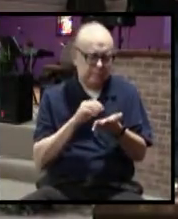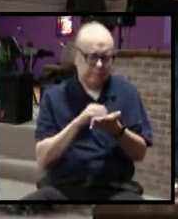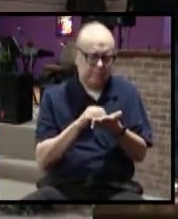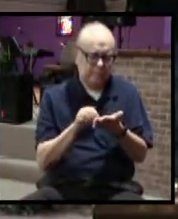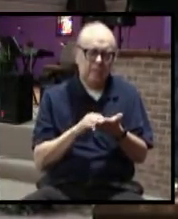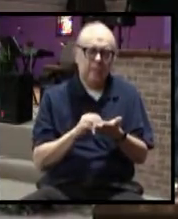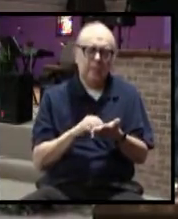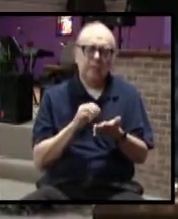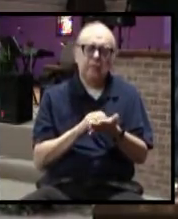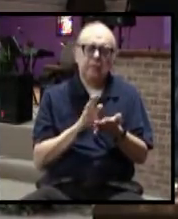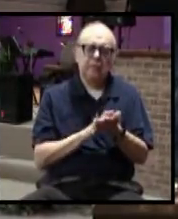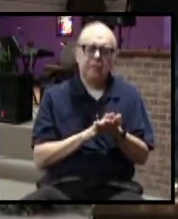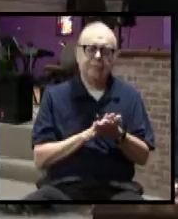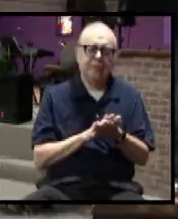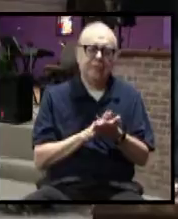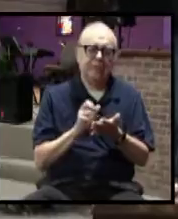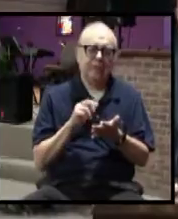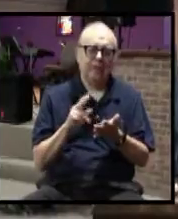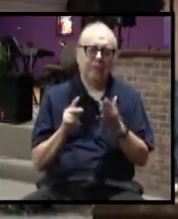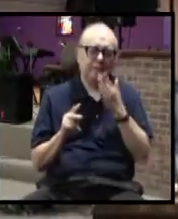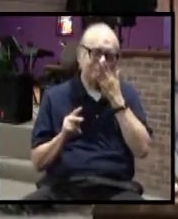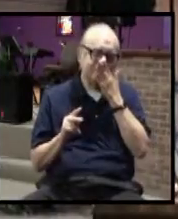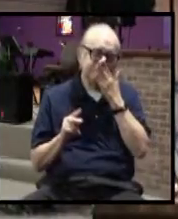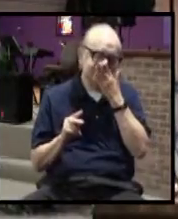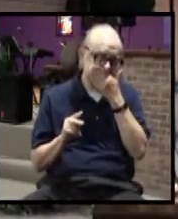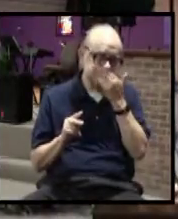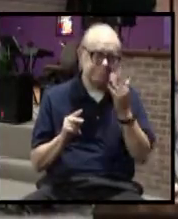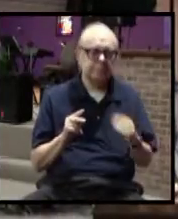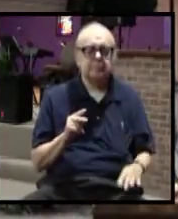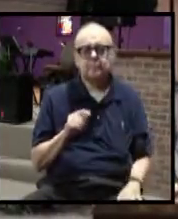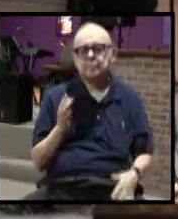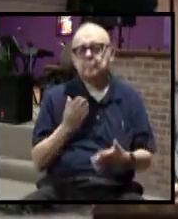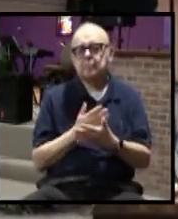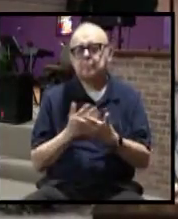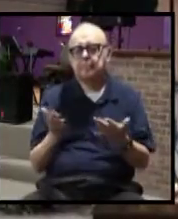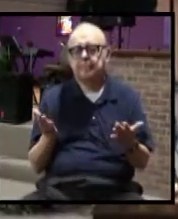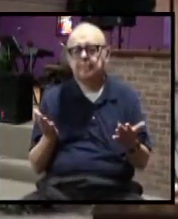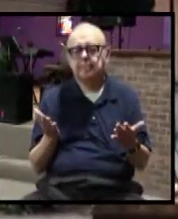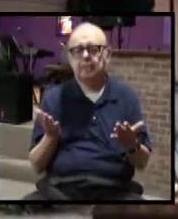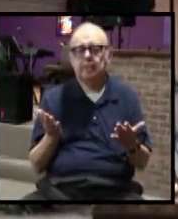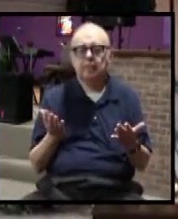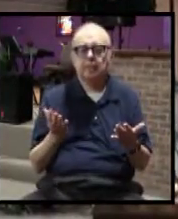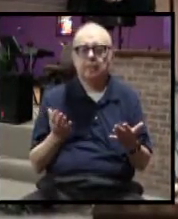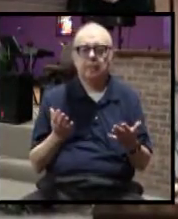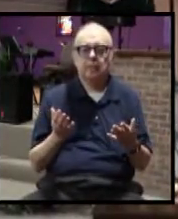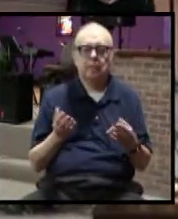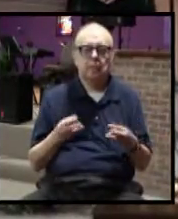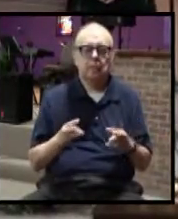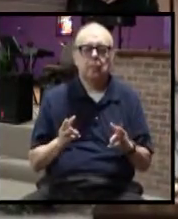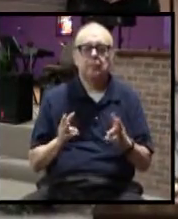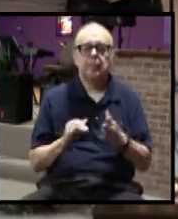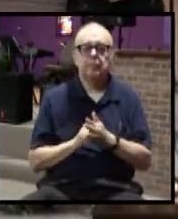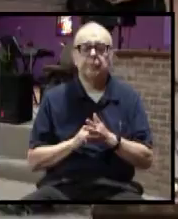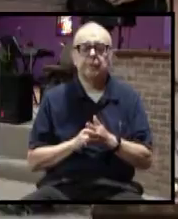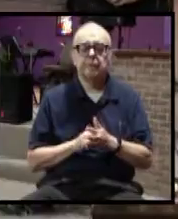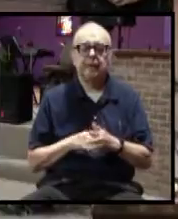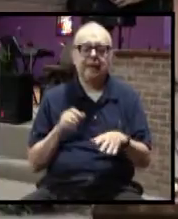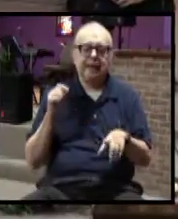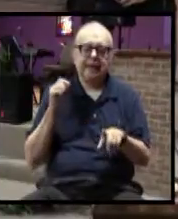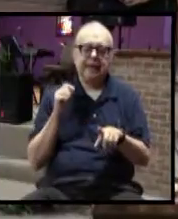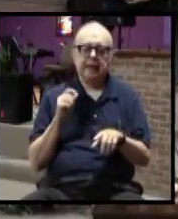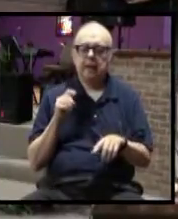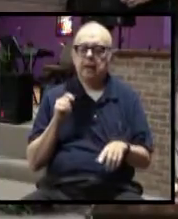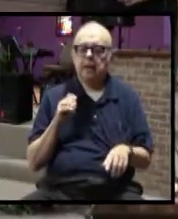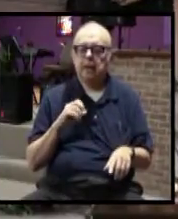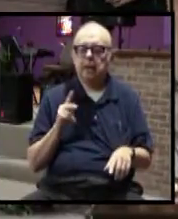stuff, right? I wasn't numbered. The other thing is, there ain't no way somebody's gonna stick me with a needle.